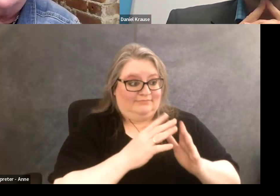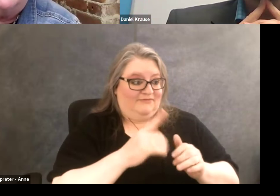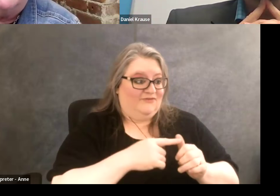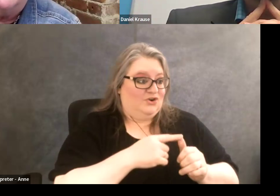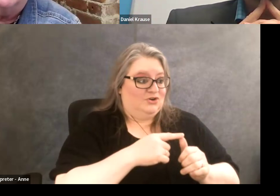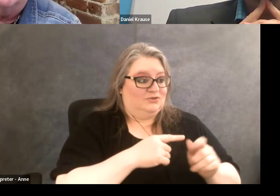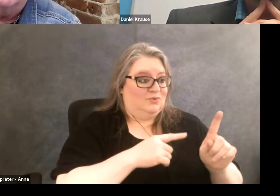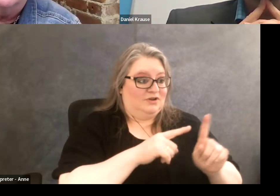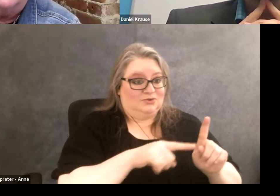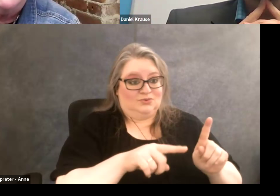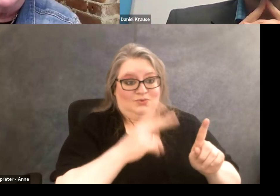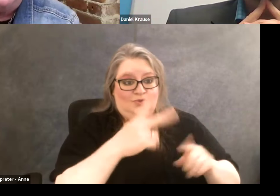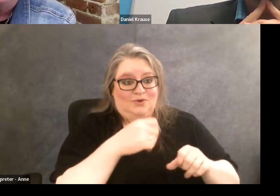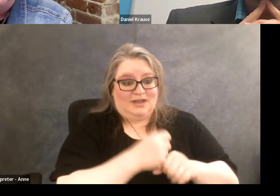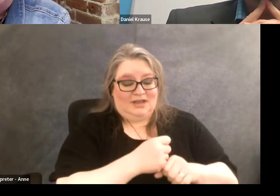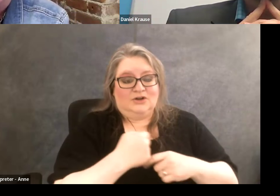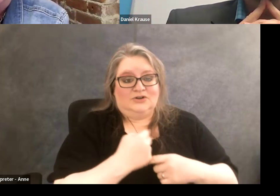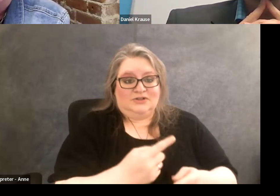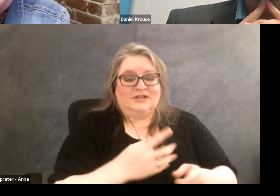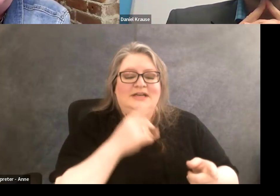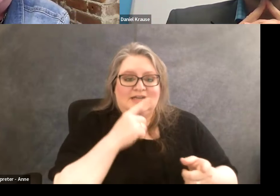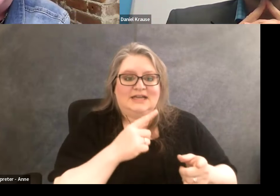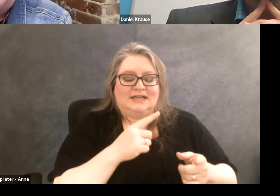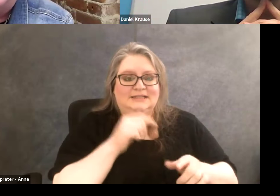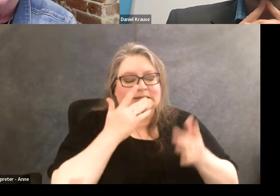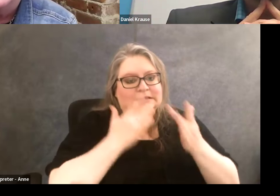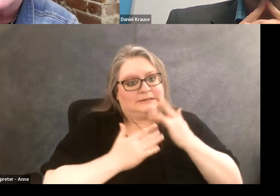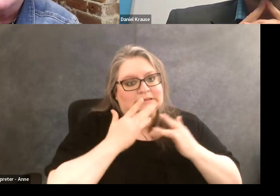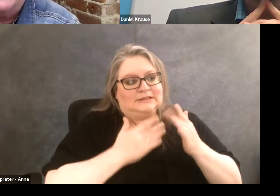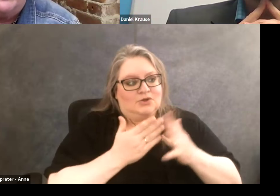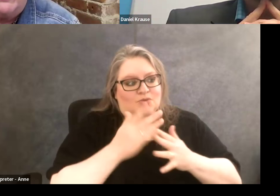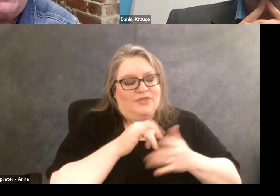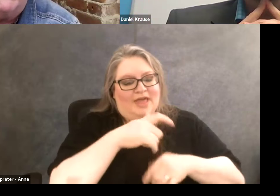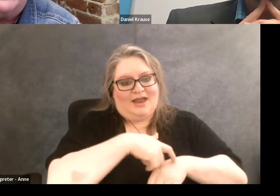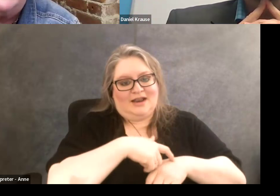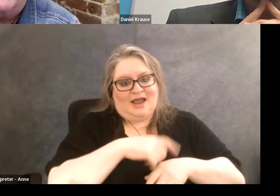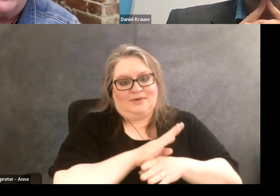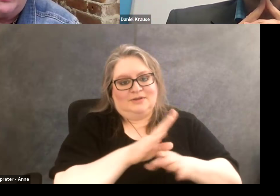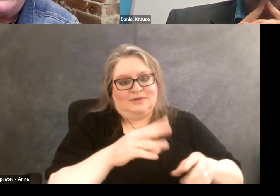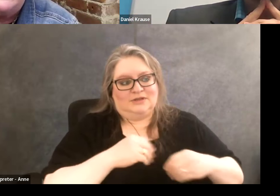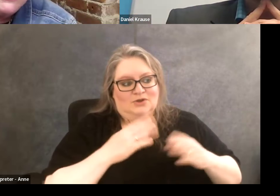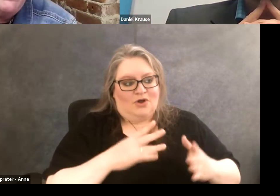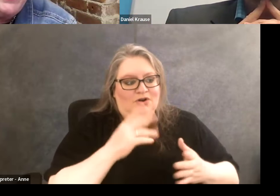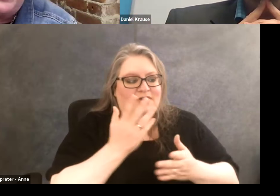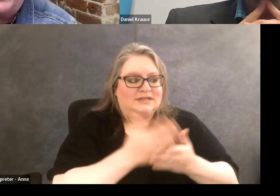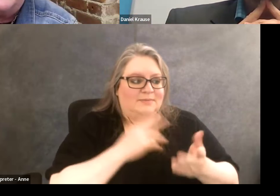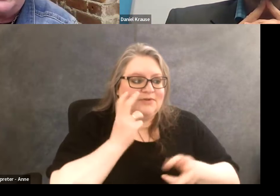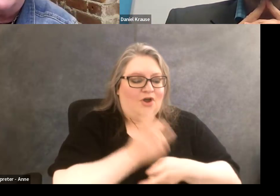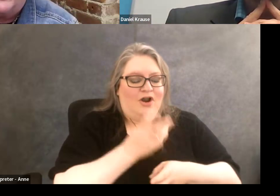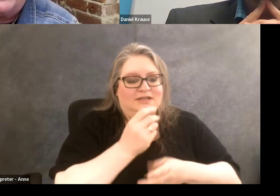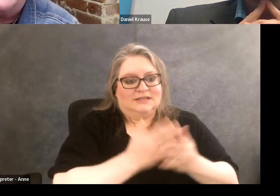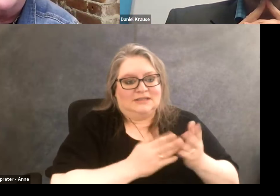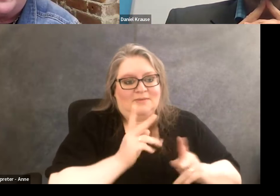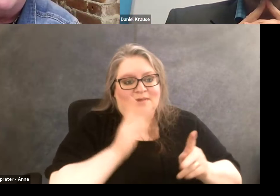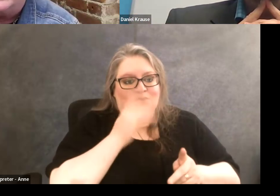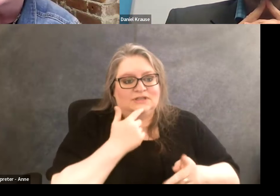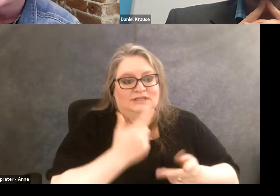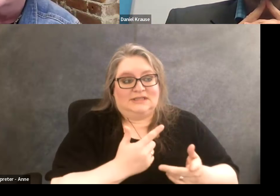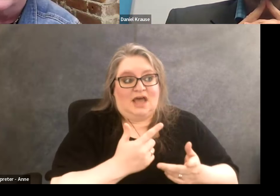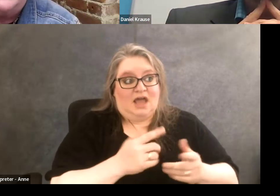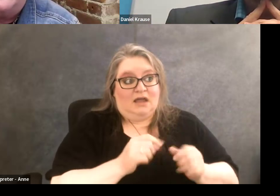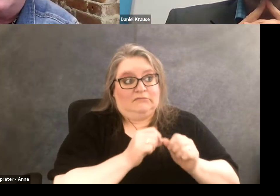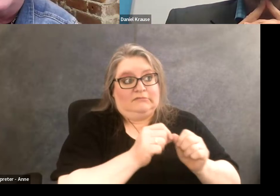that, it's getting through that period of time as a business owner, that's some of the hardest. And some people would even go as far out as 5